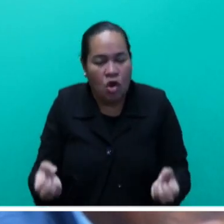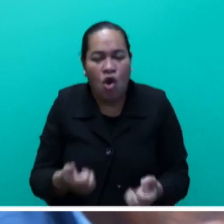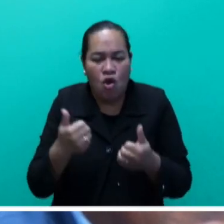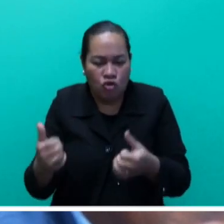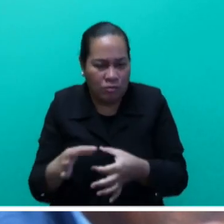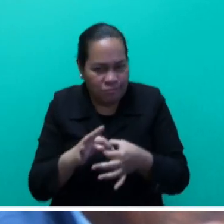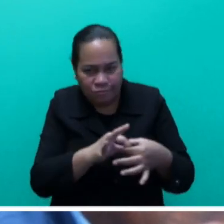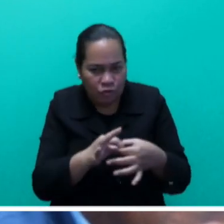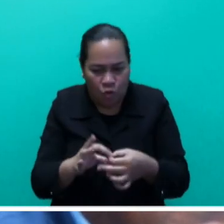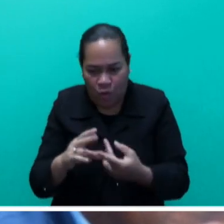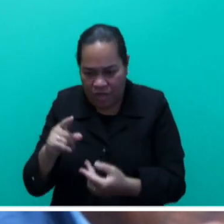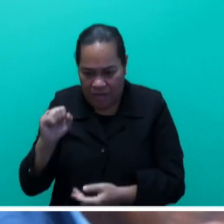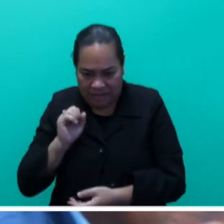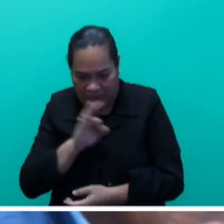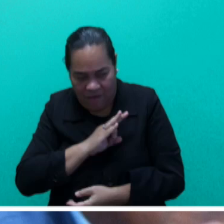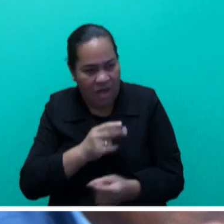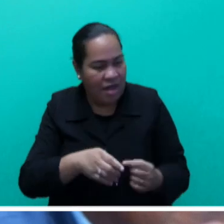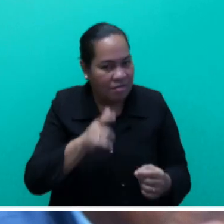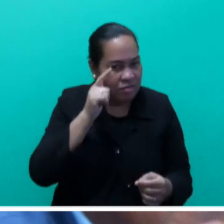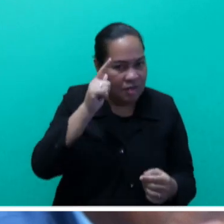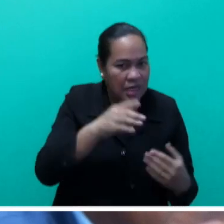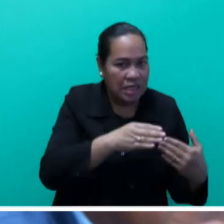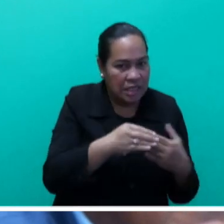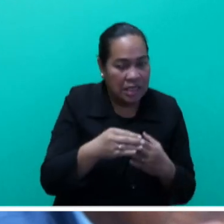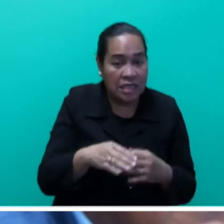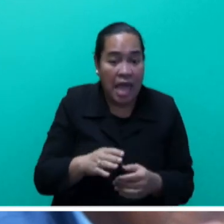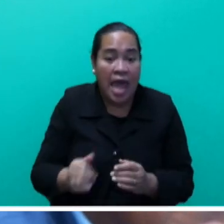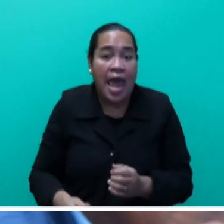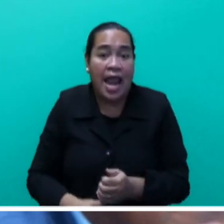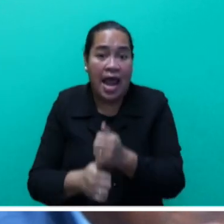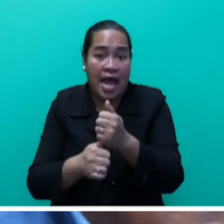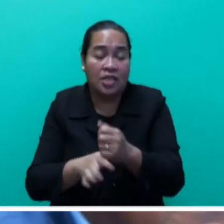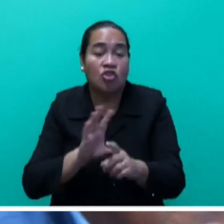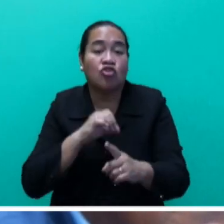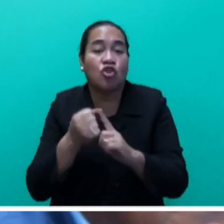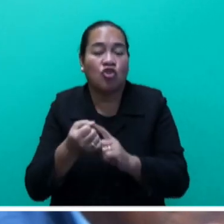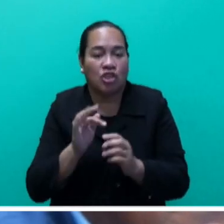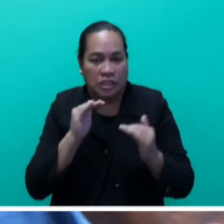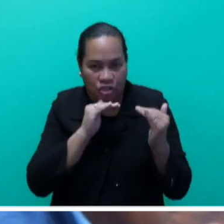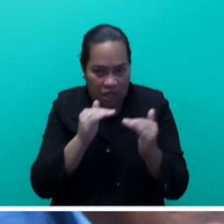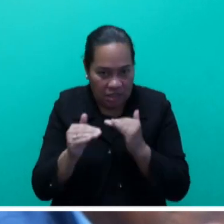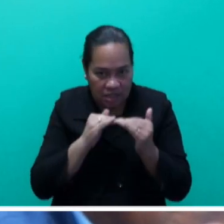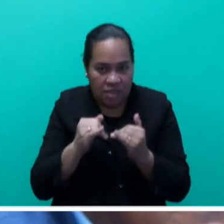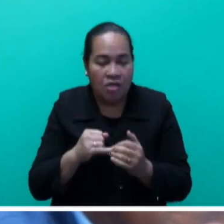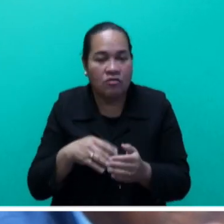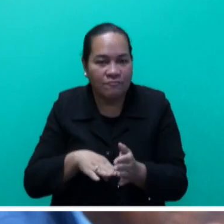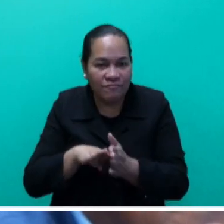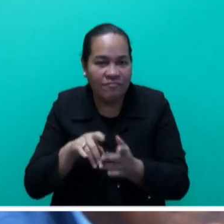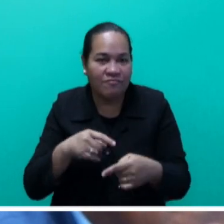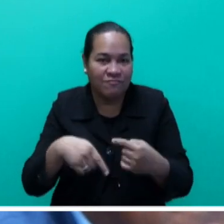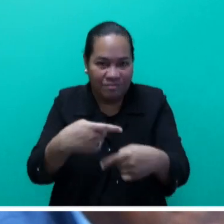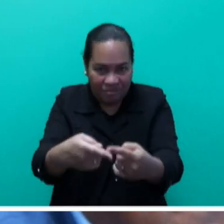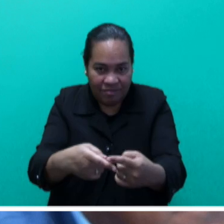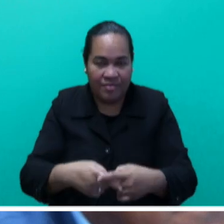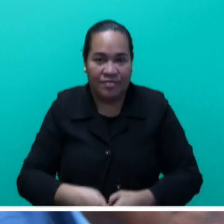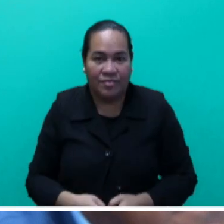and enhance social justice in Fiji for economic stability and sustainability. Mr. Speaker,